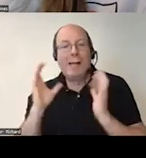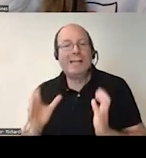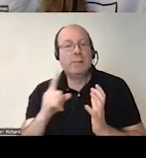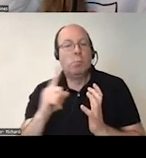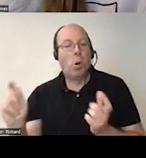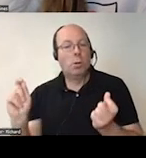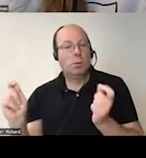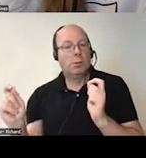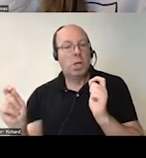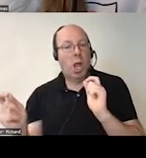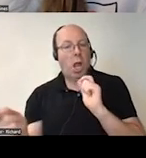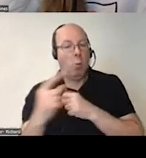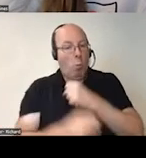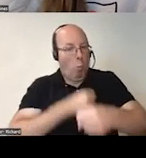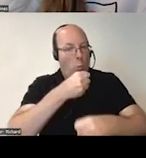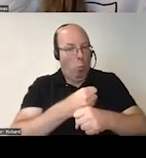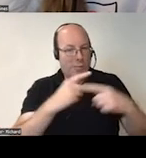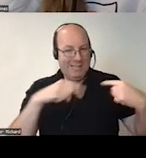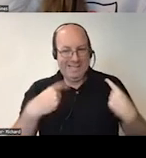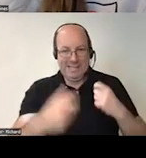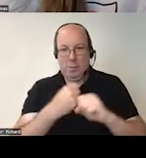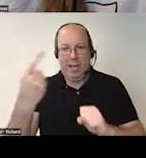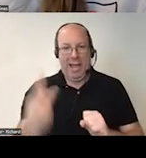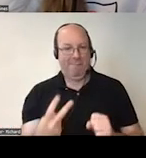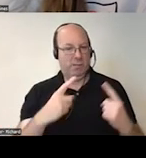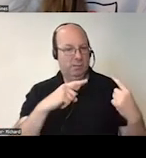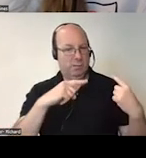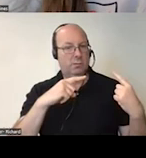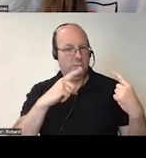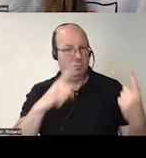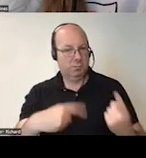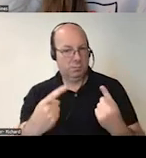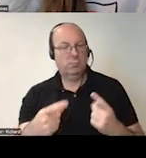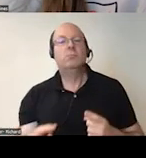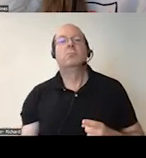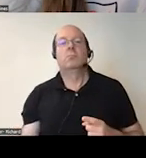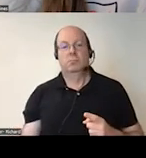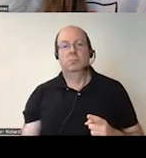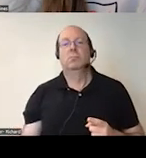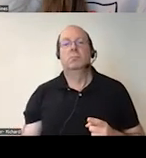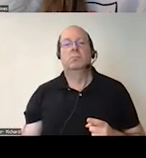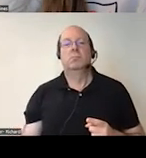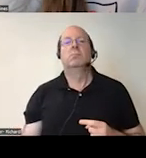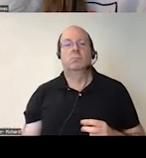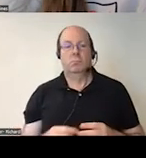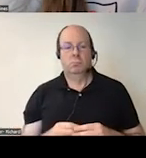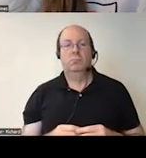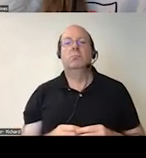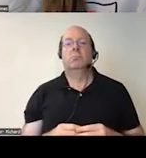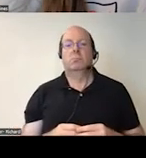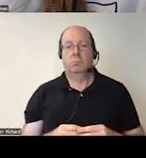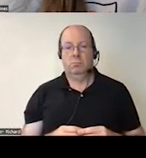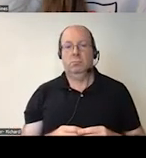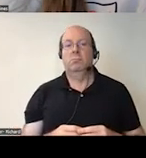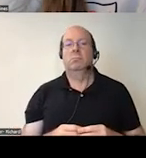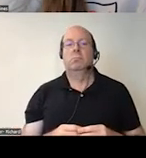Over the last like year and a half or so, where I think that people have different expectations for